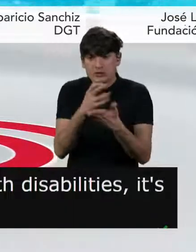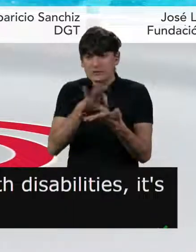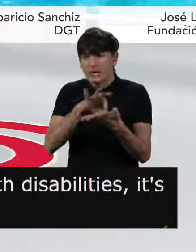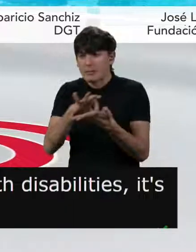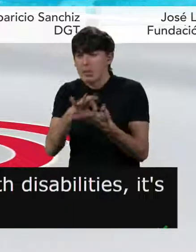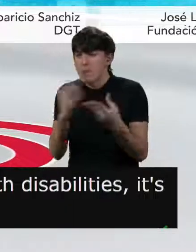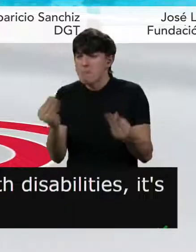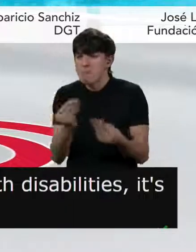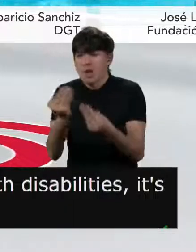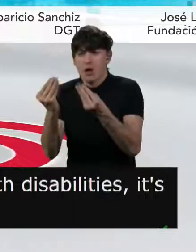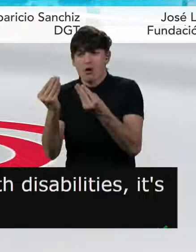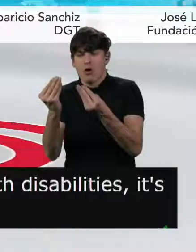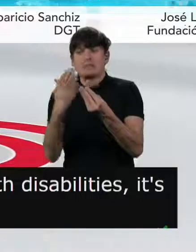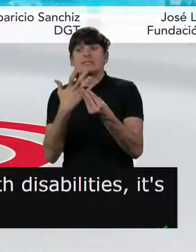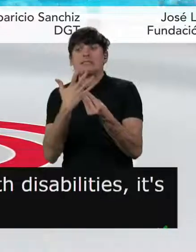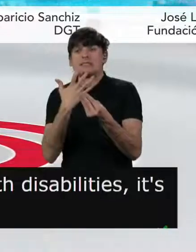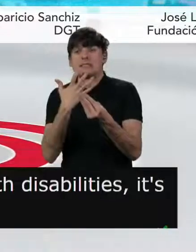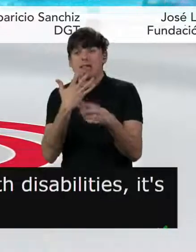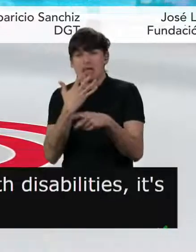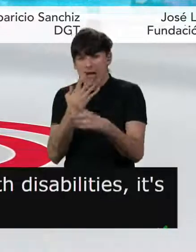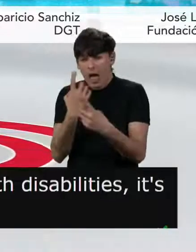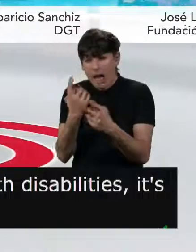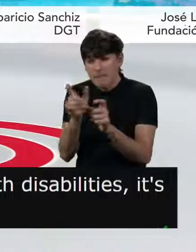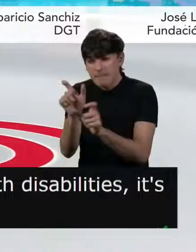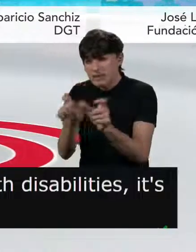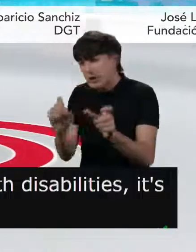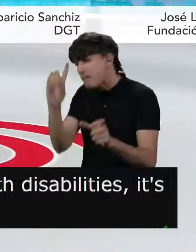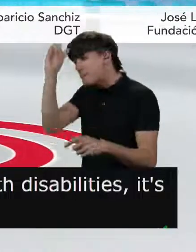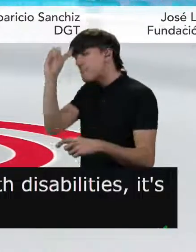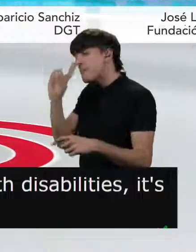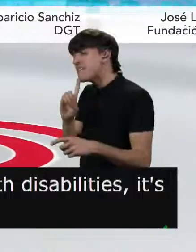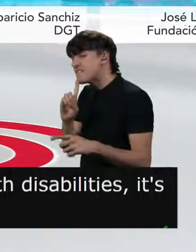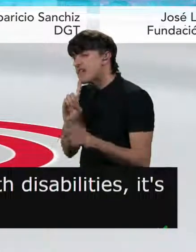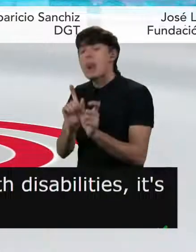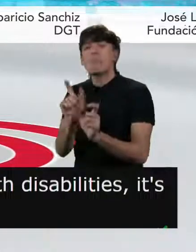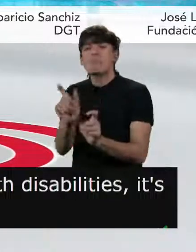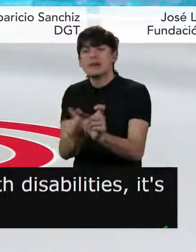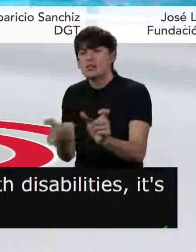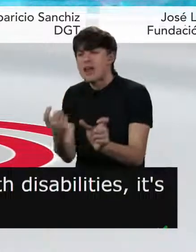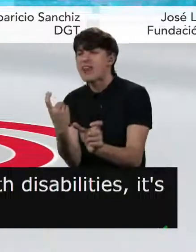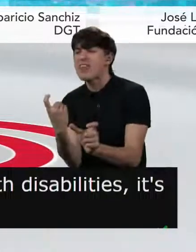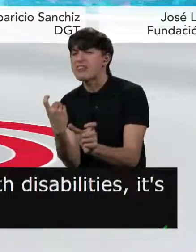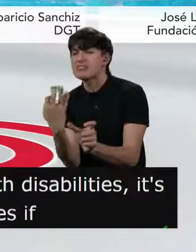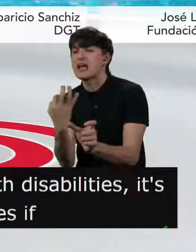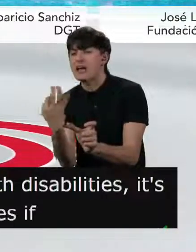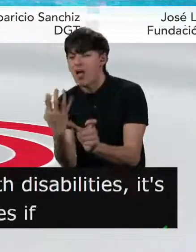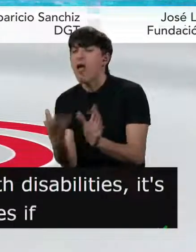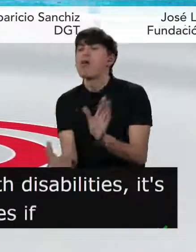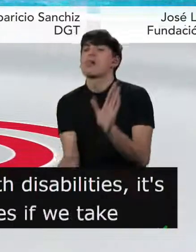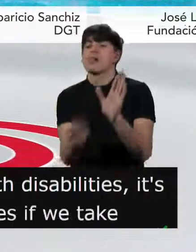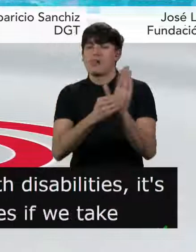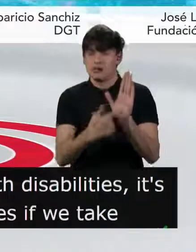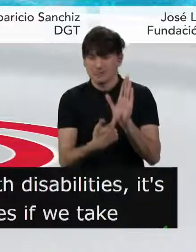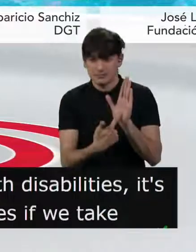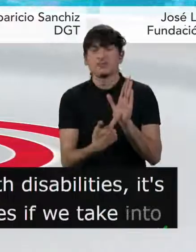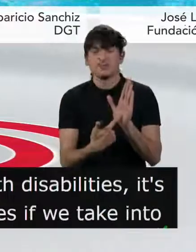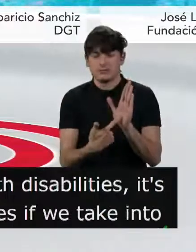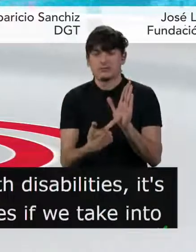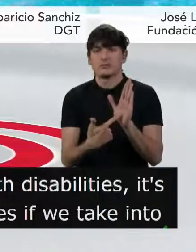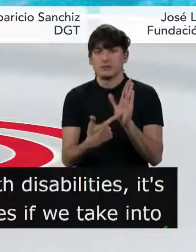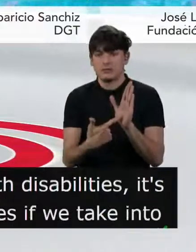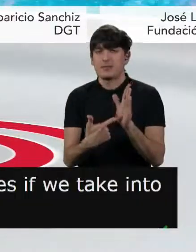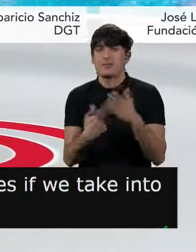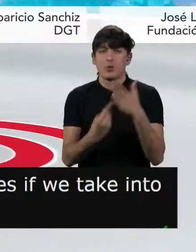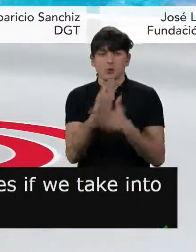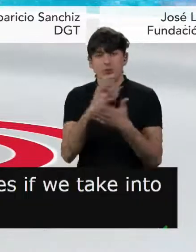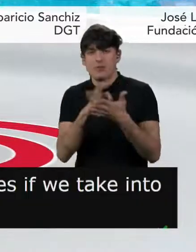It improves goods and services if we take into account the needs of people with certain disabilities. So